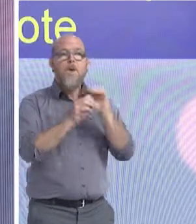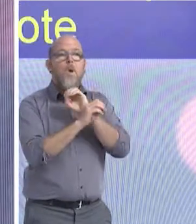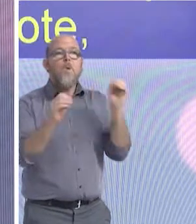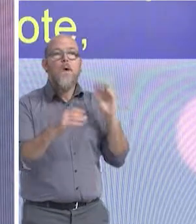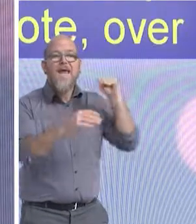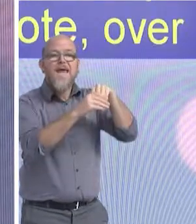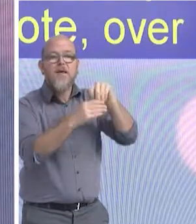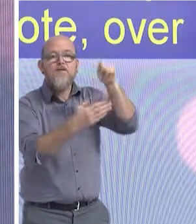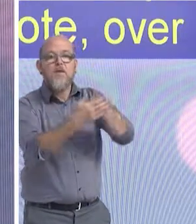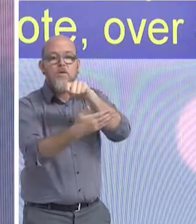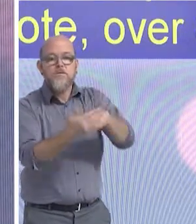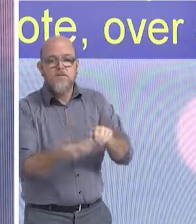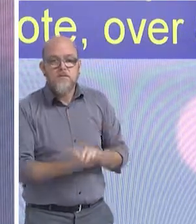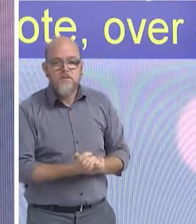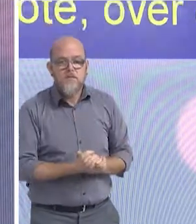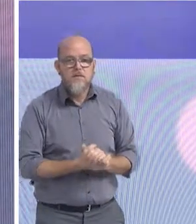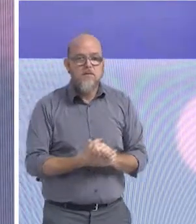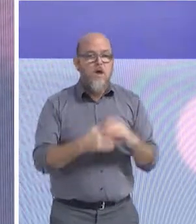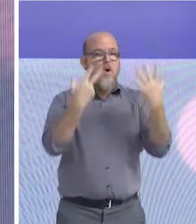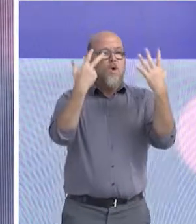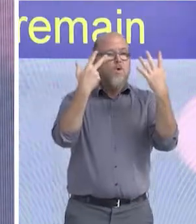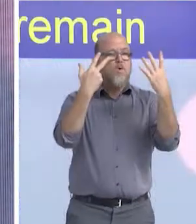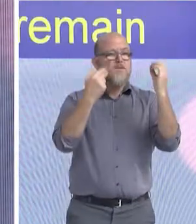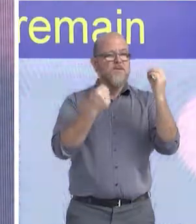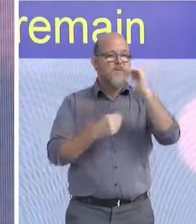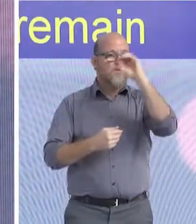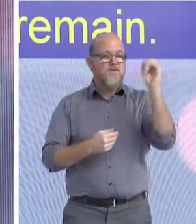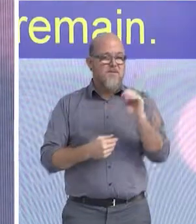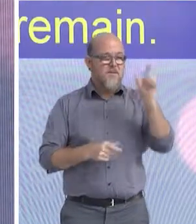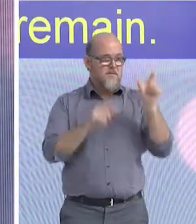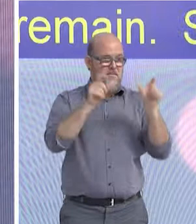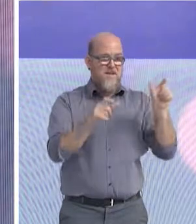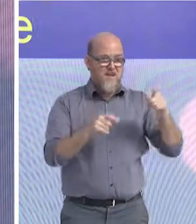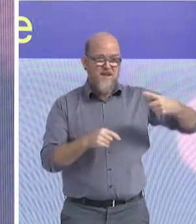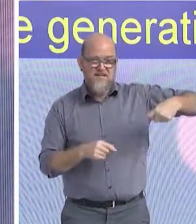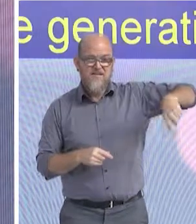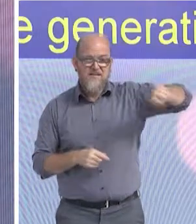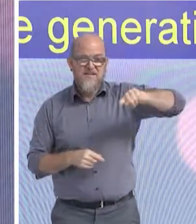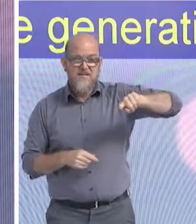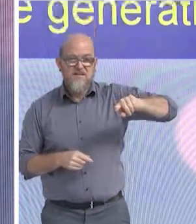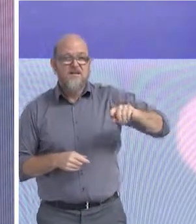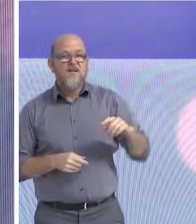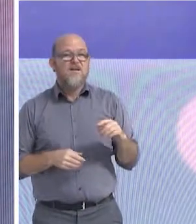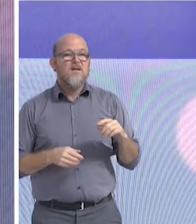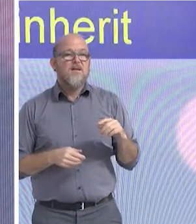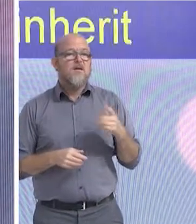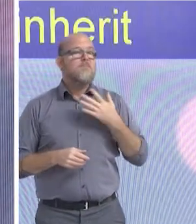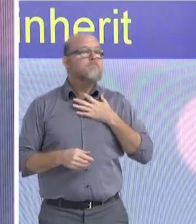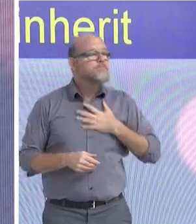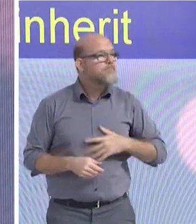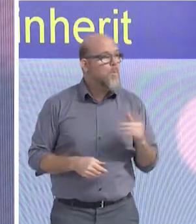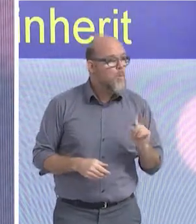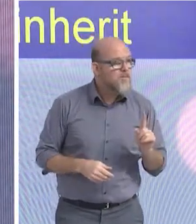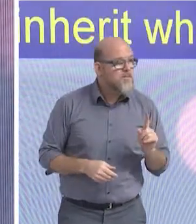So in other words, the generation who is going to inherit whatever emerges when all of this is said and done is the generation that didn't want it to